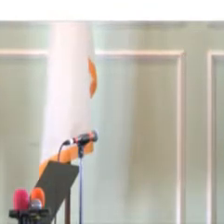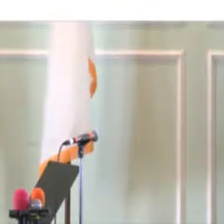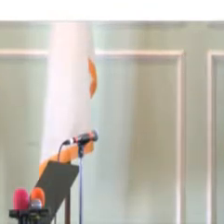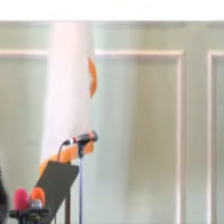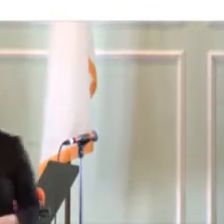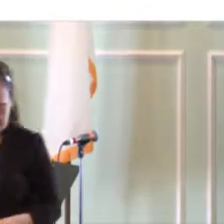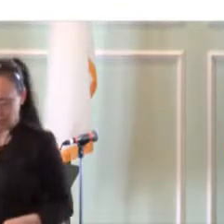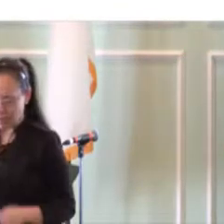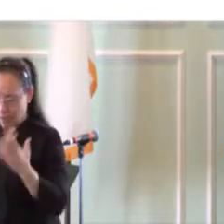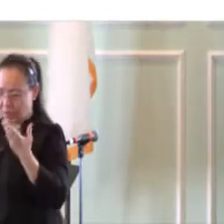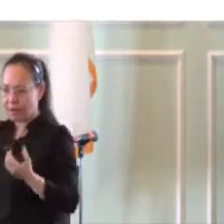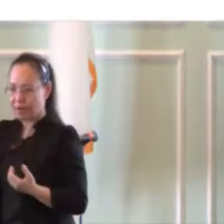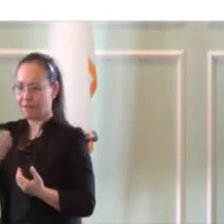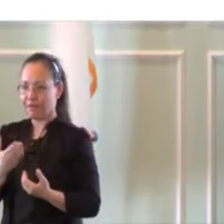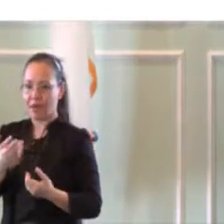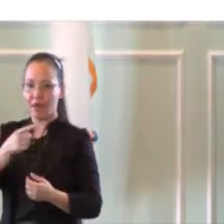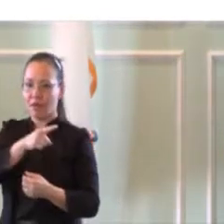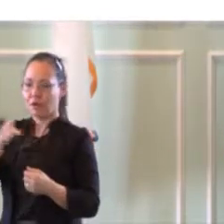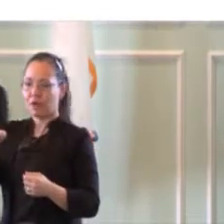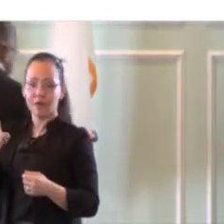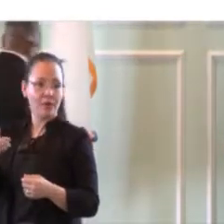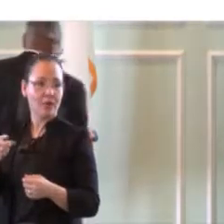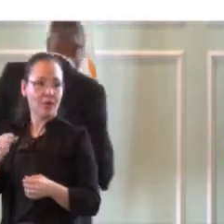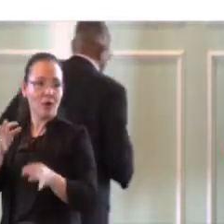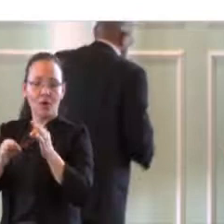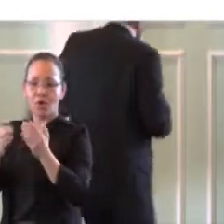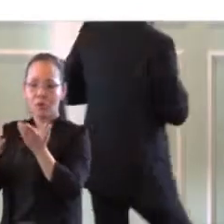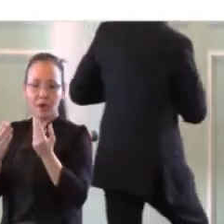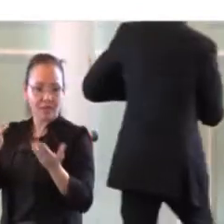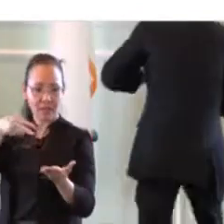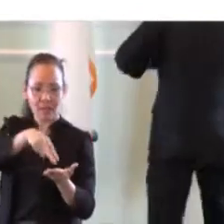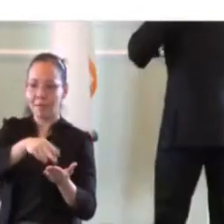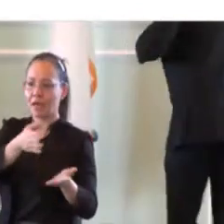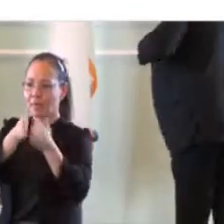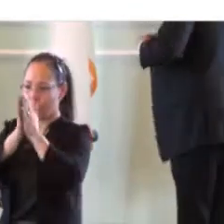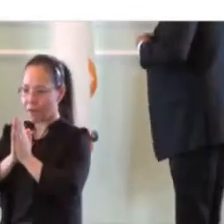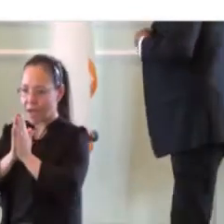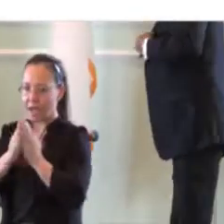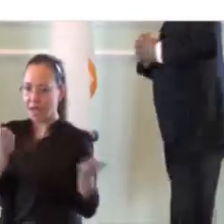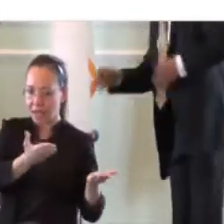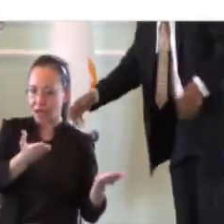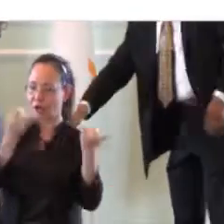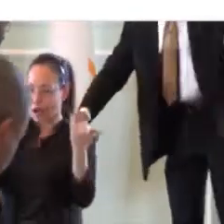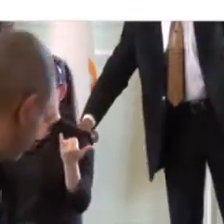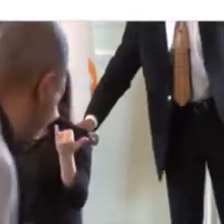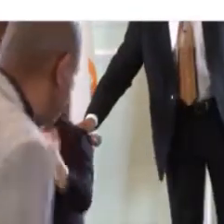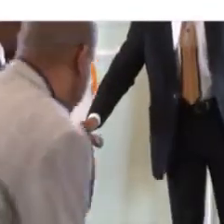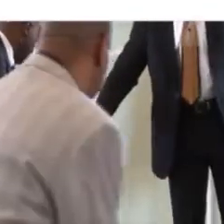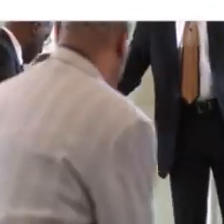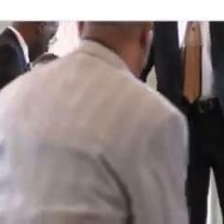you who would like to come forward and pray up at the front to come at this time.